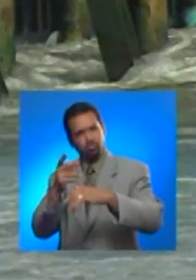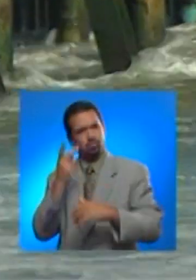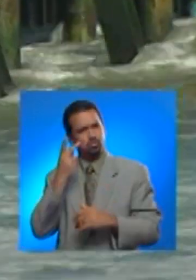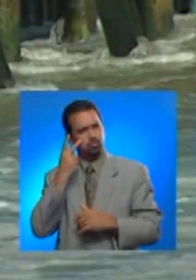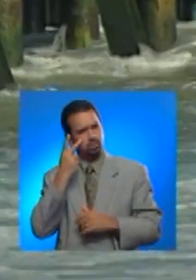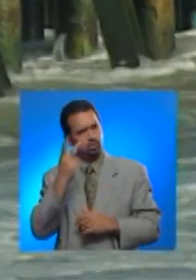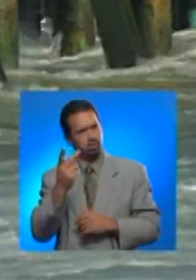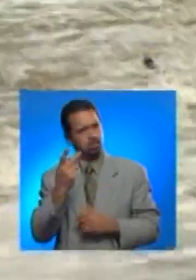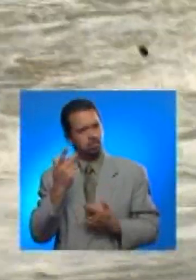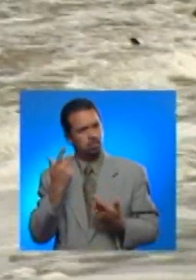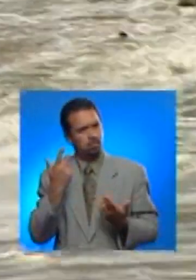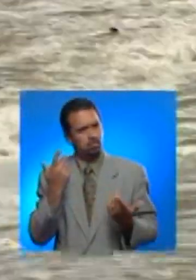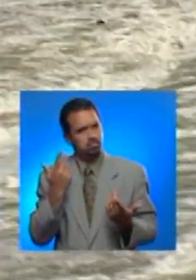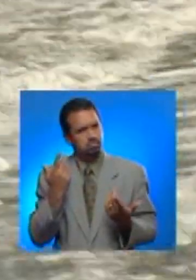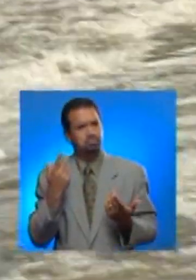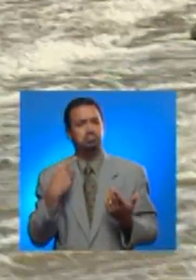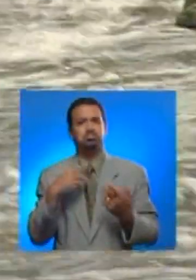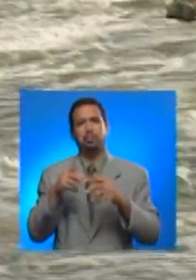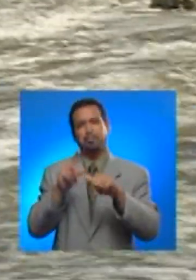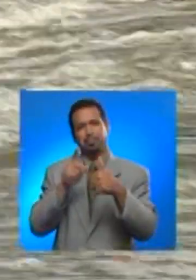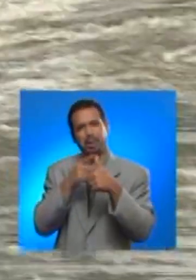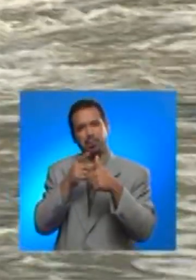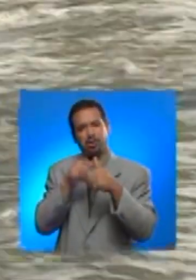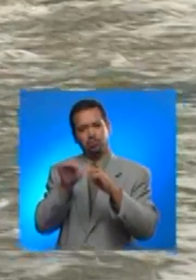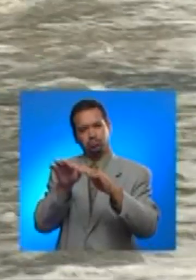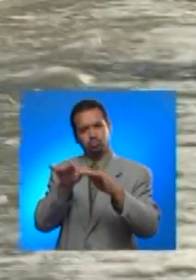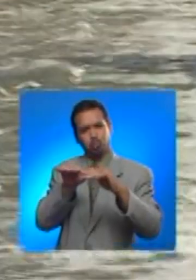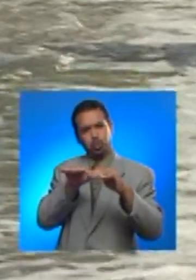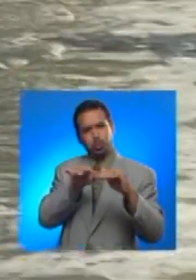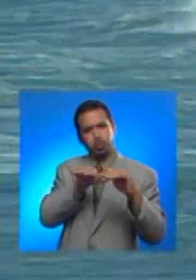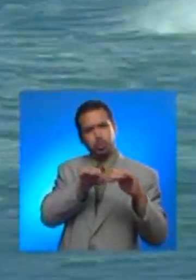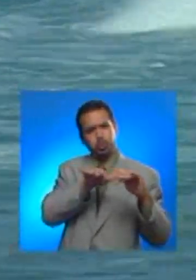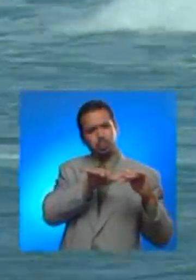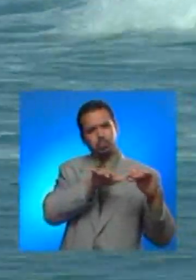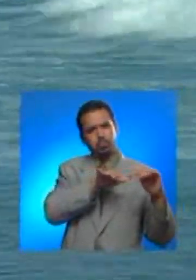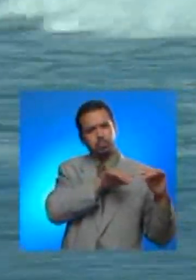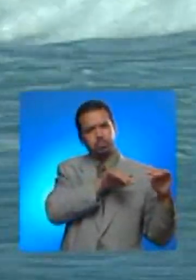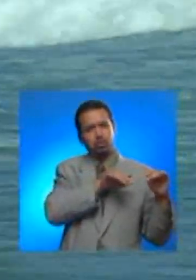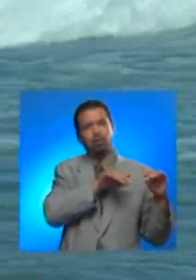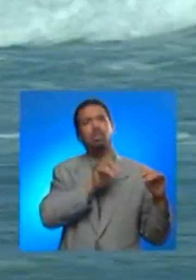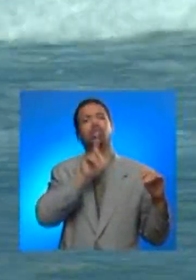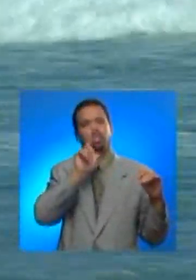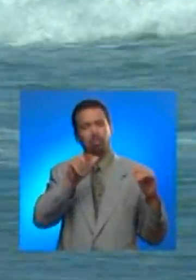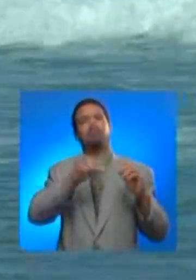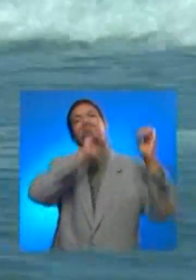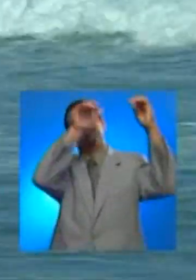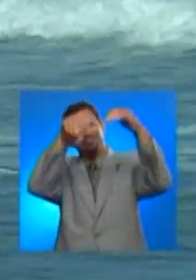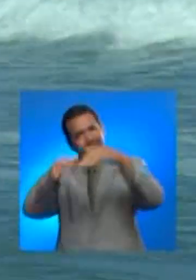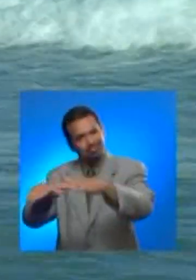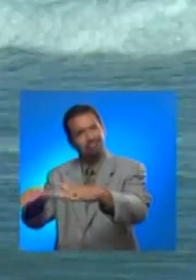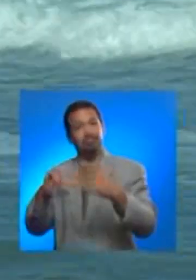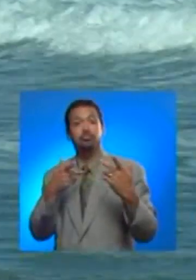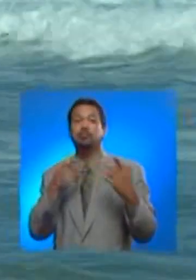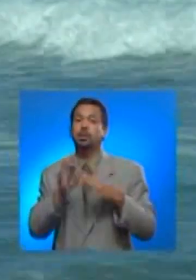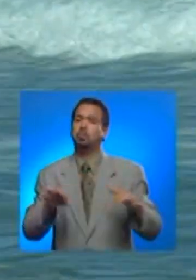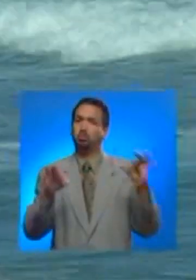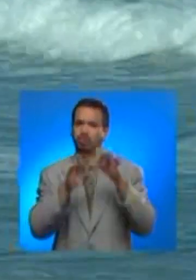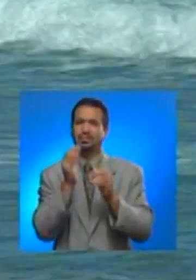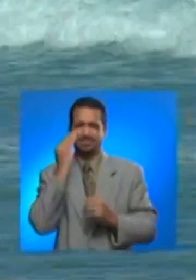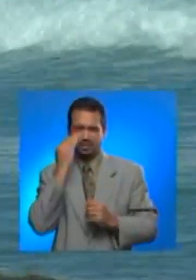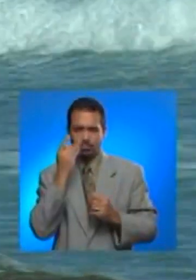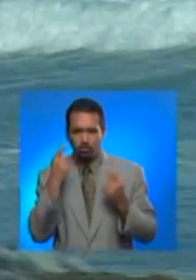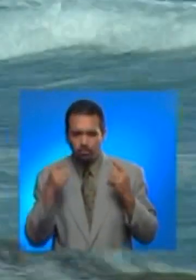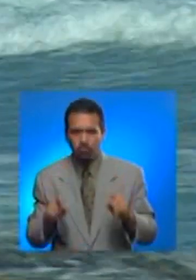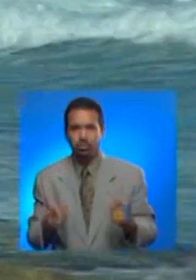noticeable increase or decrease of the sea level. This is a natural warning for a tsunami and must be taken into account